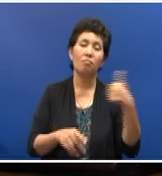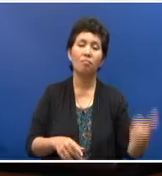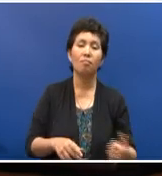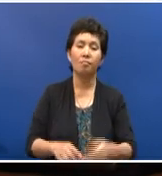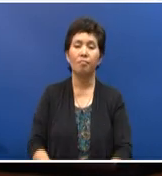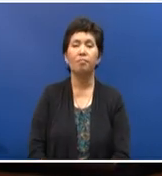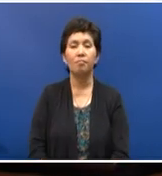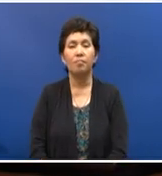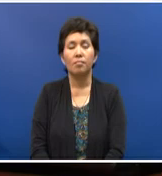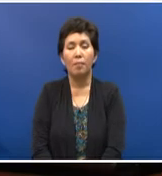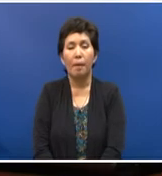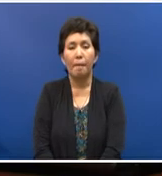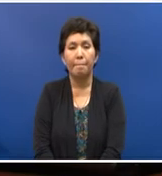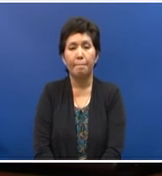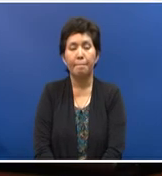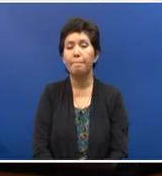Okay,